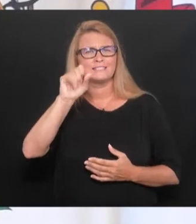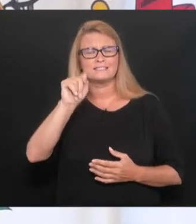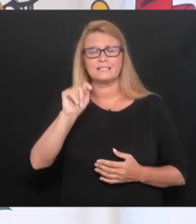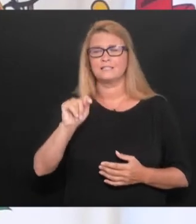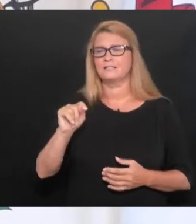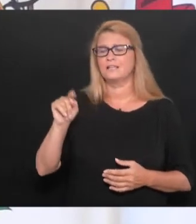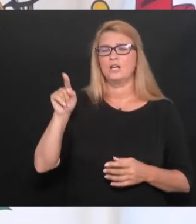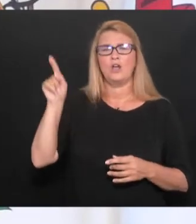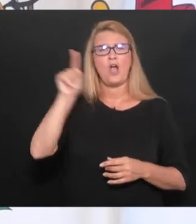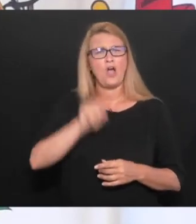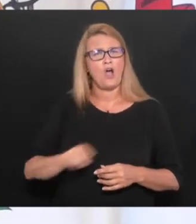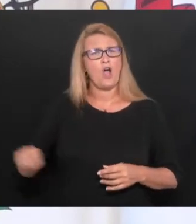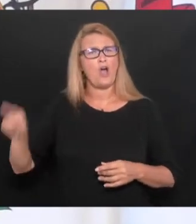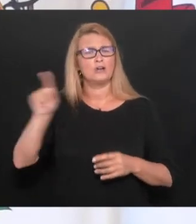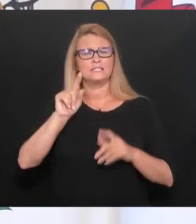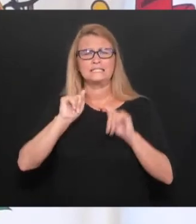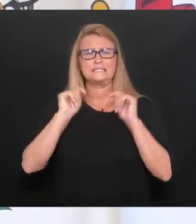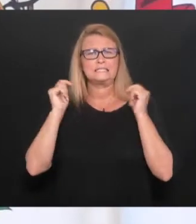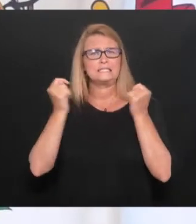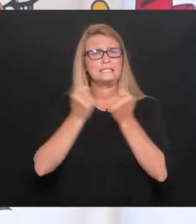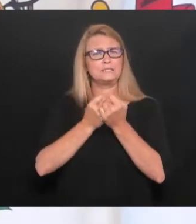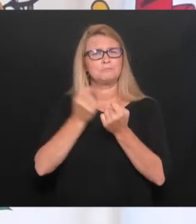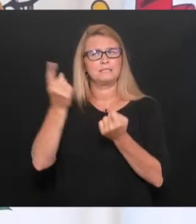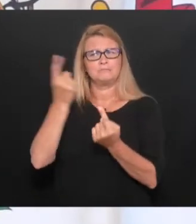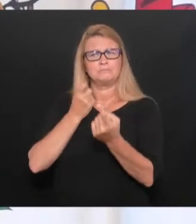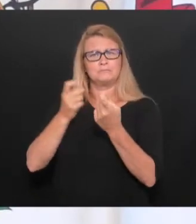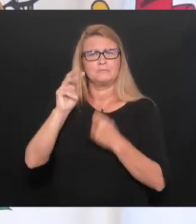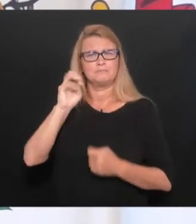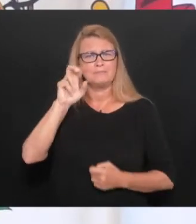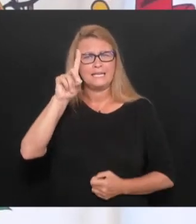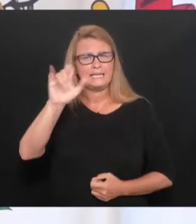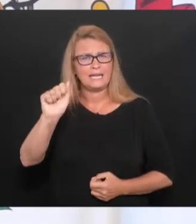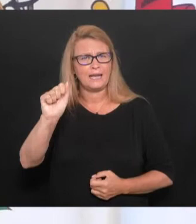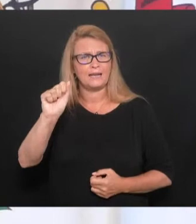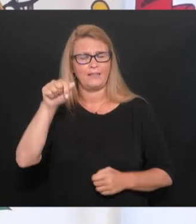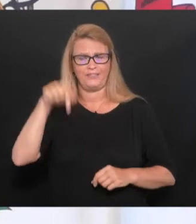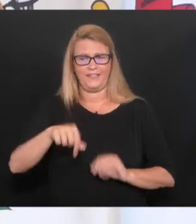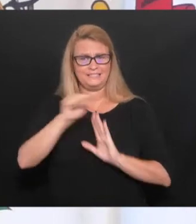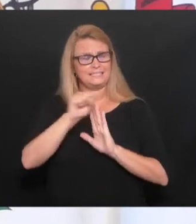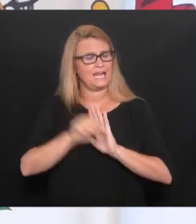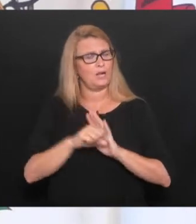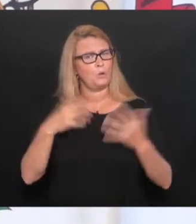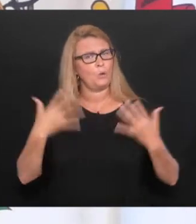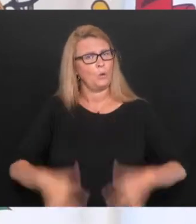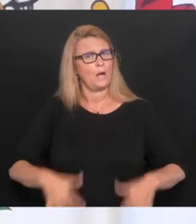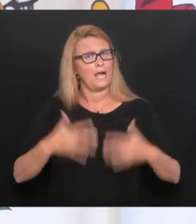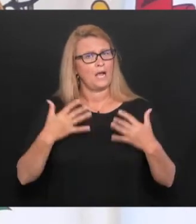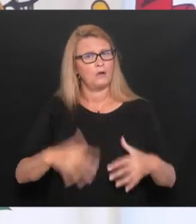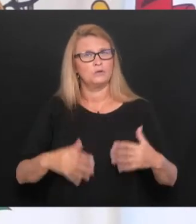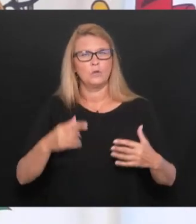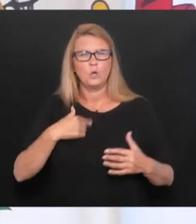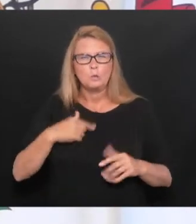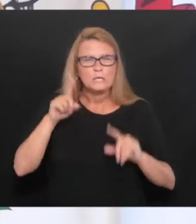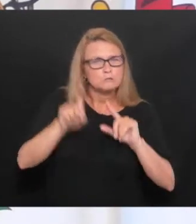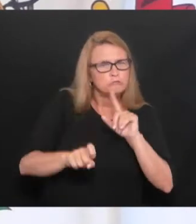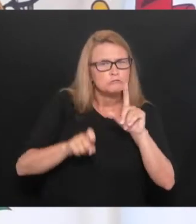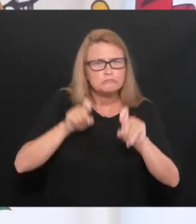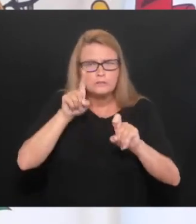are a bunch of great journalists in this state. And we dig, whether it